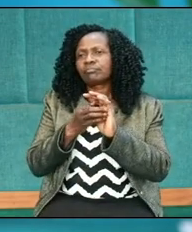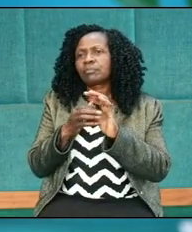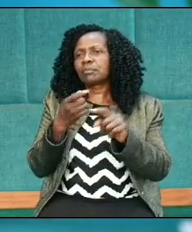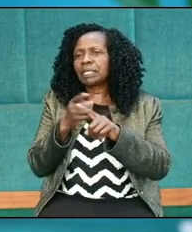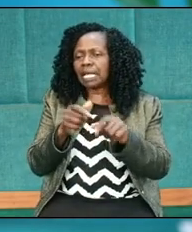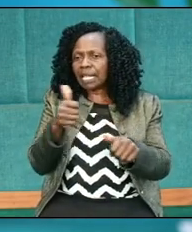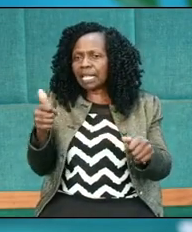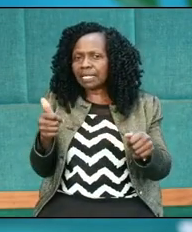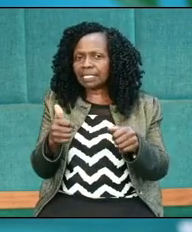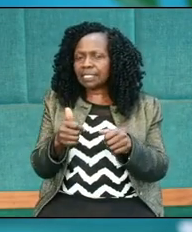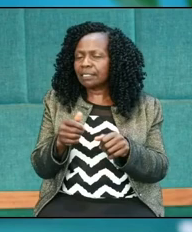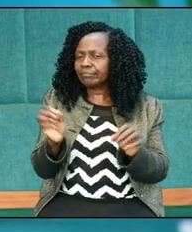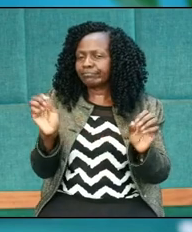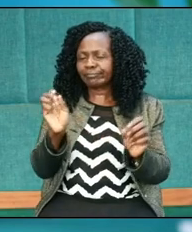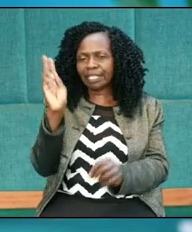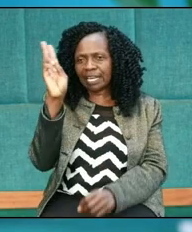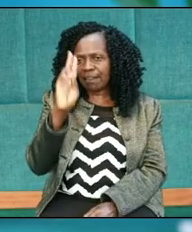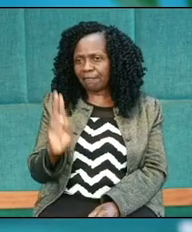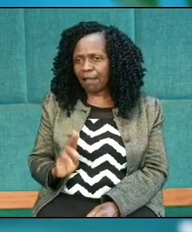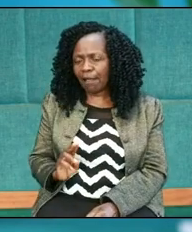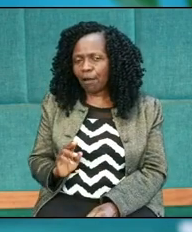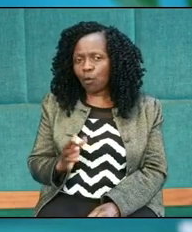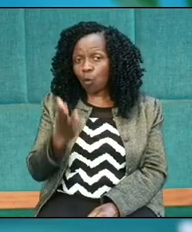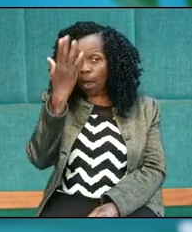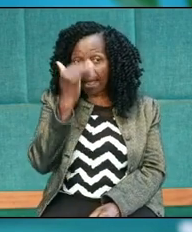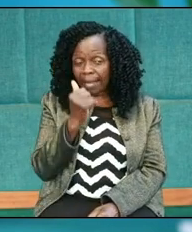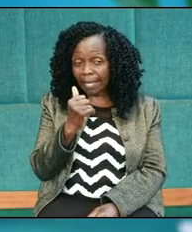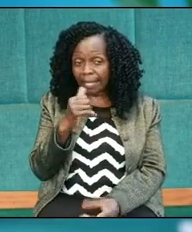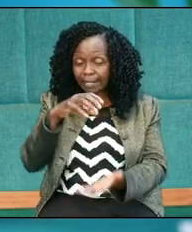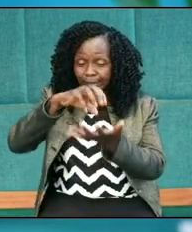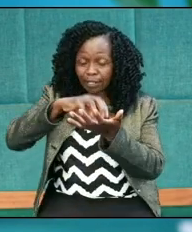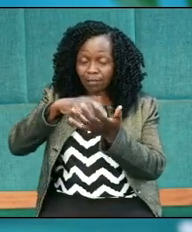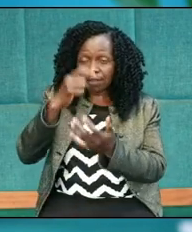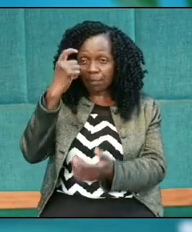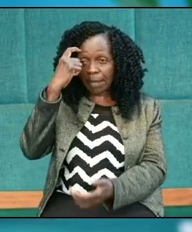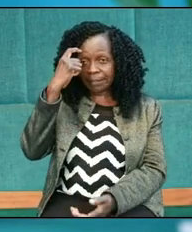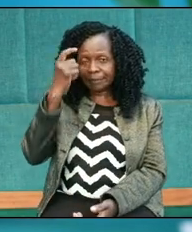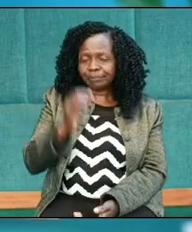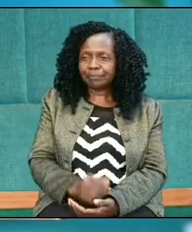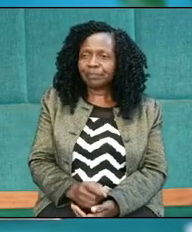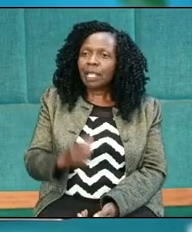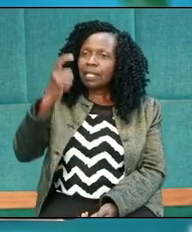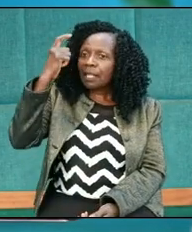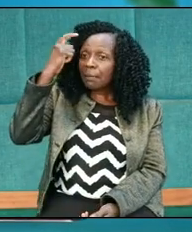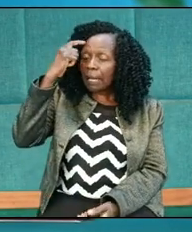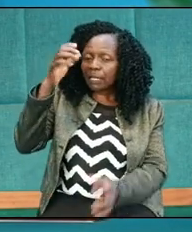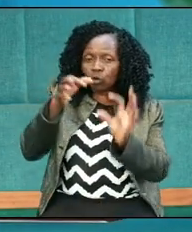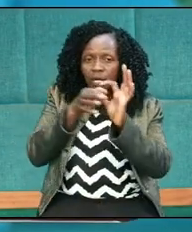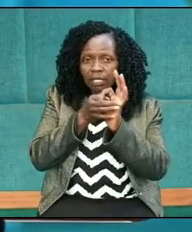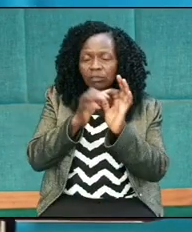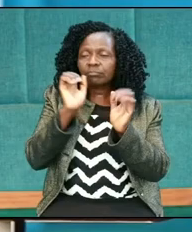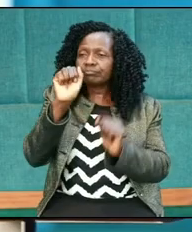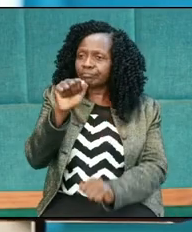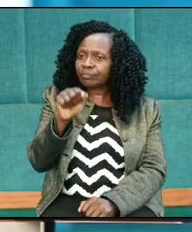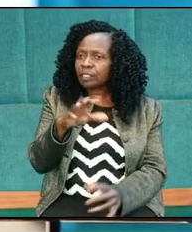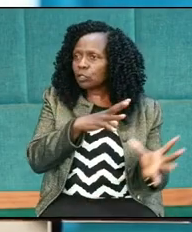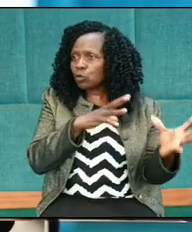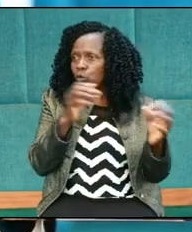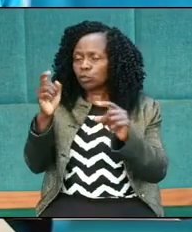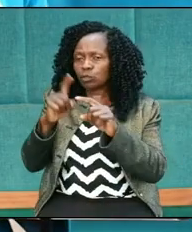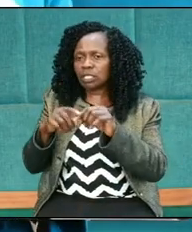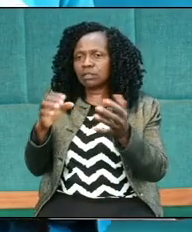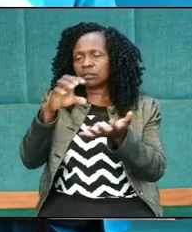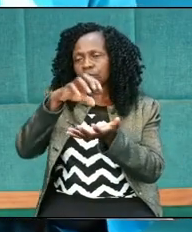ever wondered why? The state of their mind. Hello? The mind connection. Yes, it goes up to